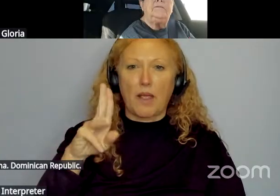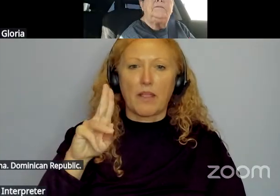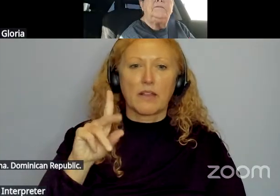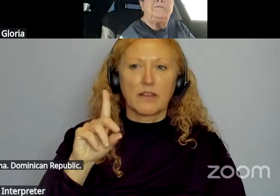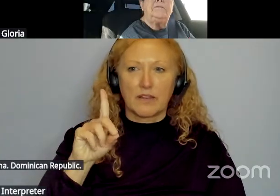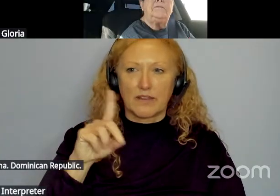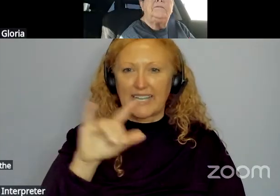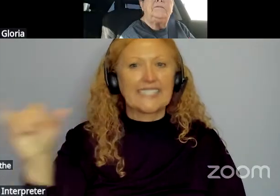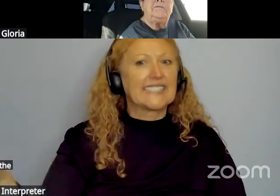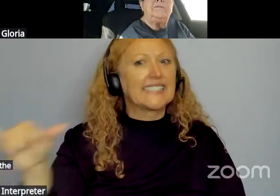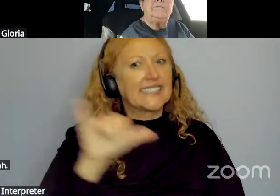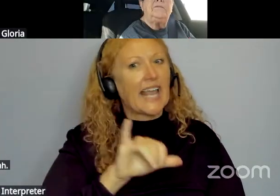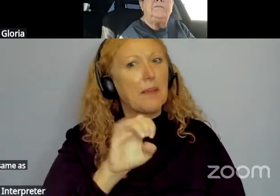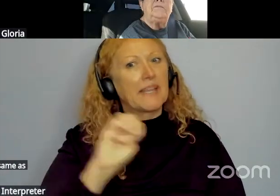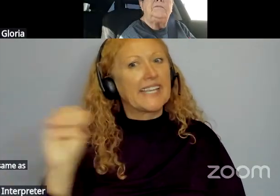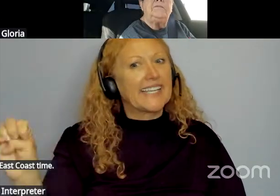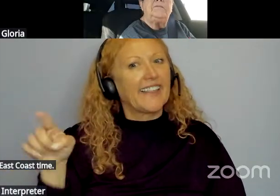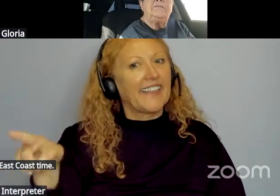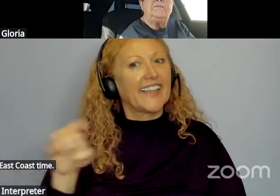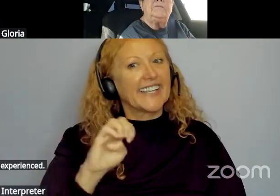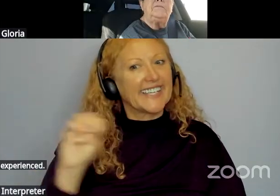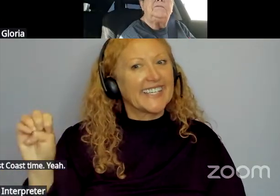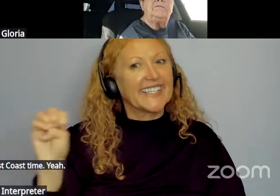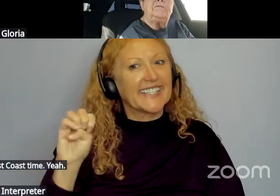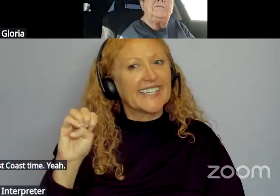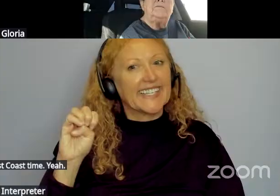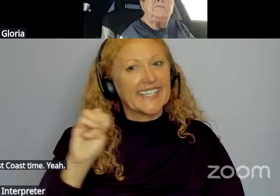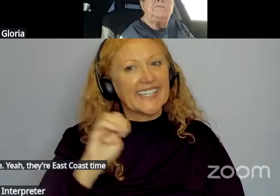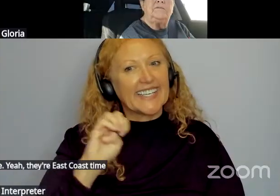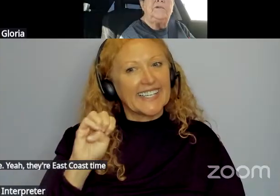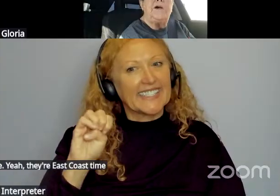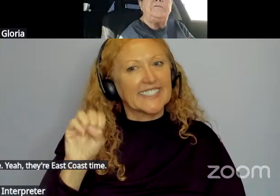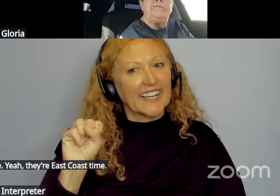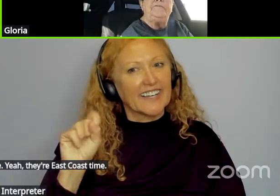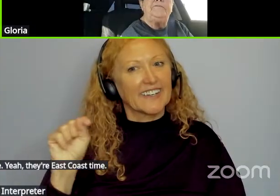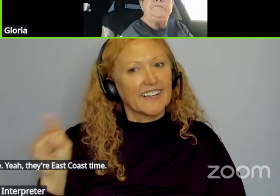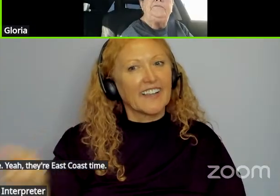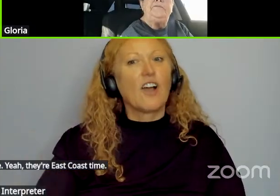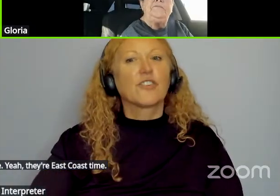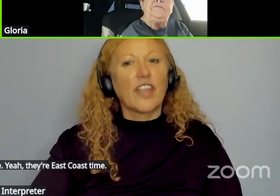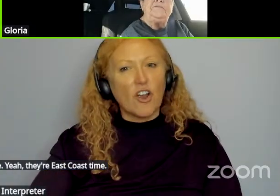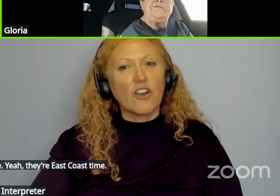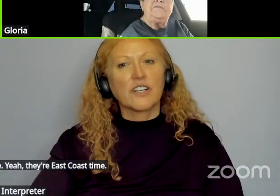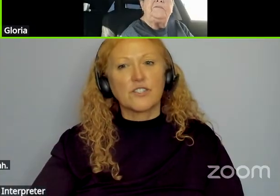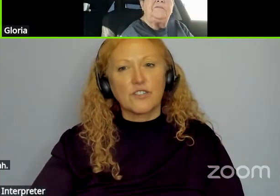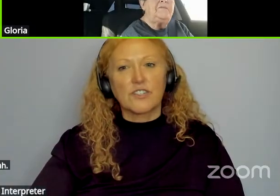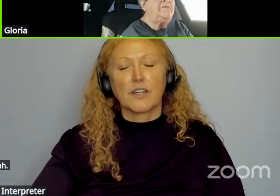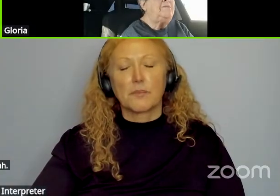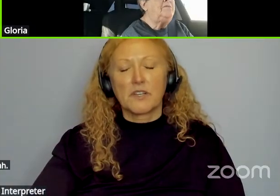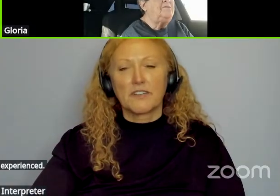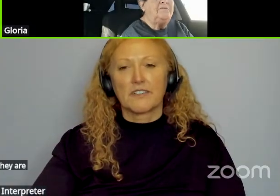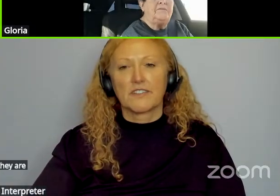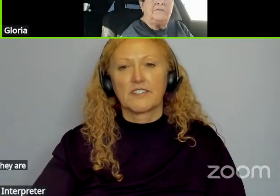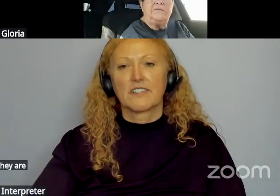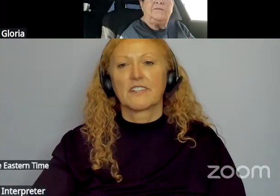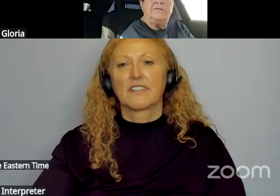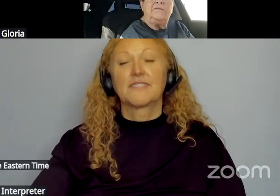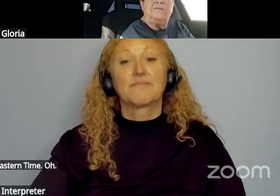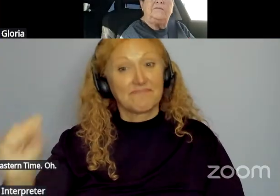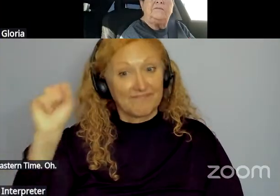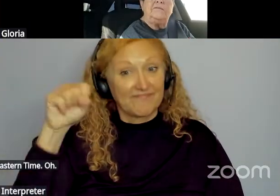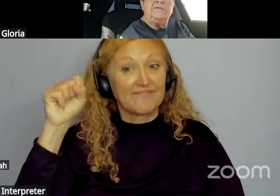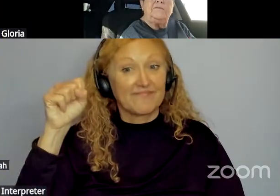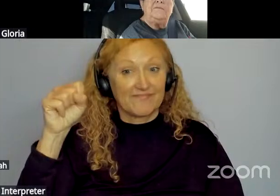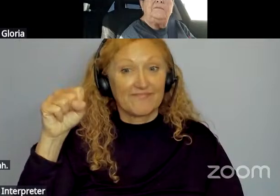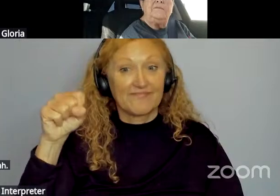It's the yeah, same as so East Coast they're time. Eastern. Yeah, they're East Coast time. Yeah. Oh, so they are Eastern time. Oh, Yeah.